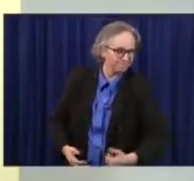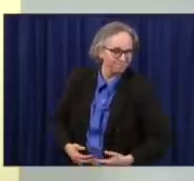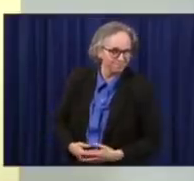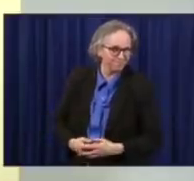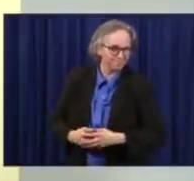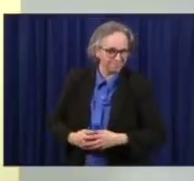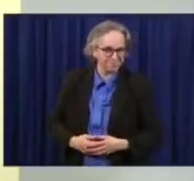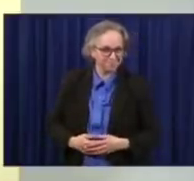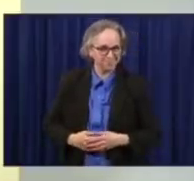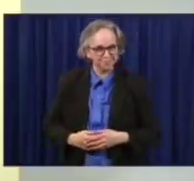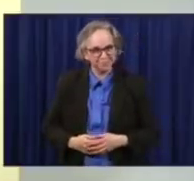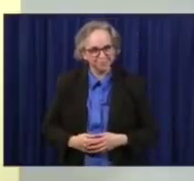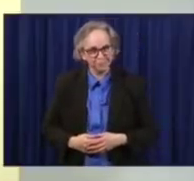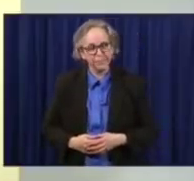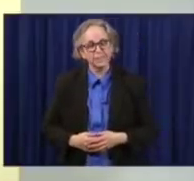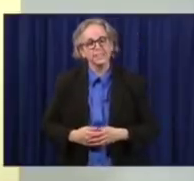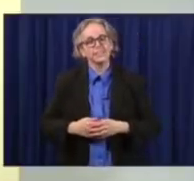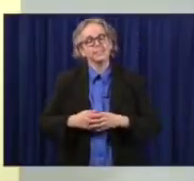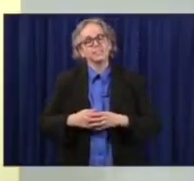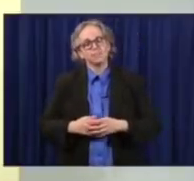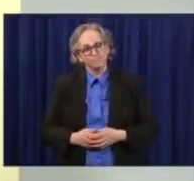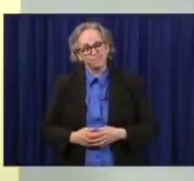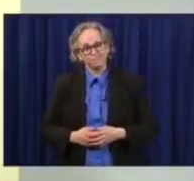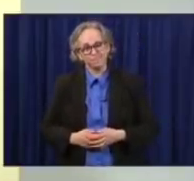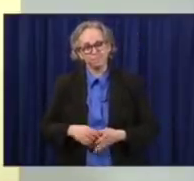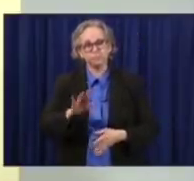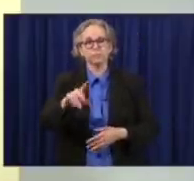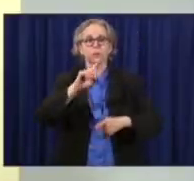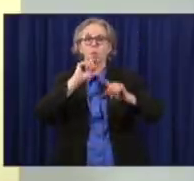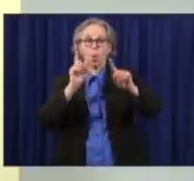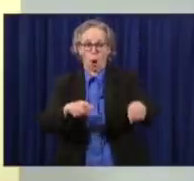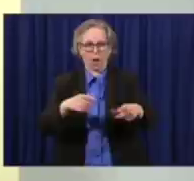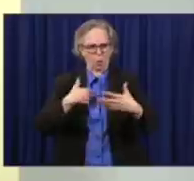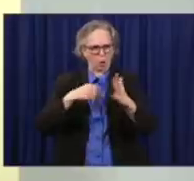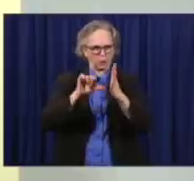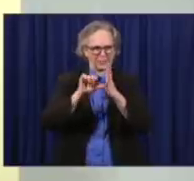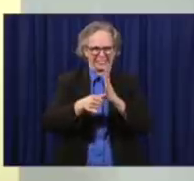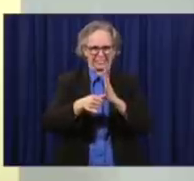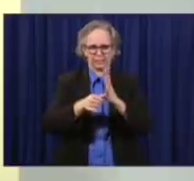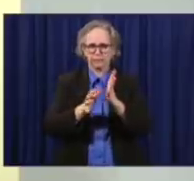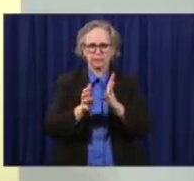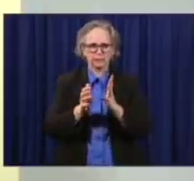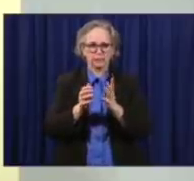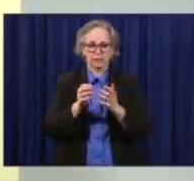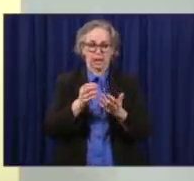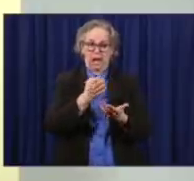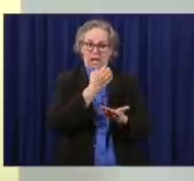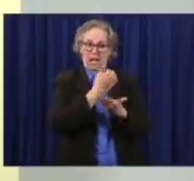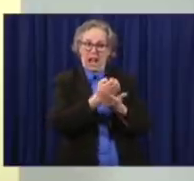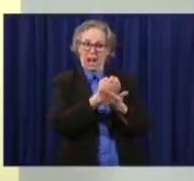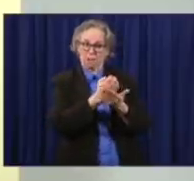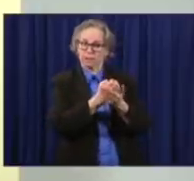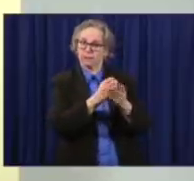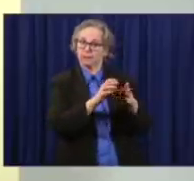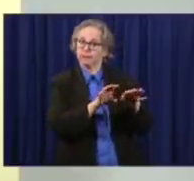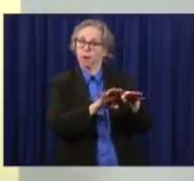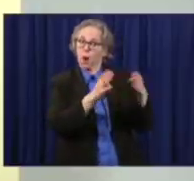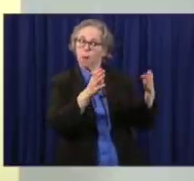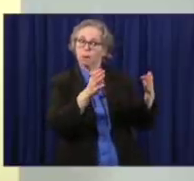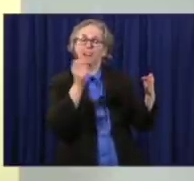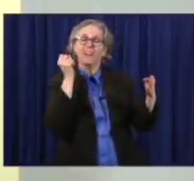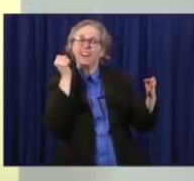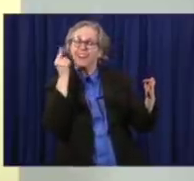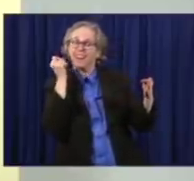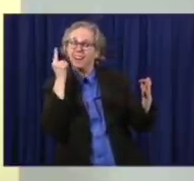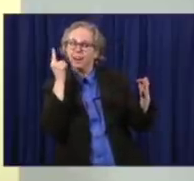It's worth emphasizing that in this order, most of the economy is opened up with safety standards in place, again,